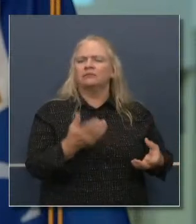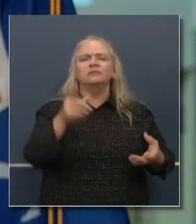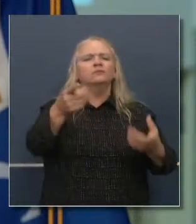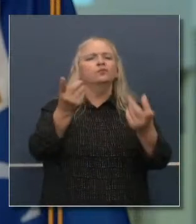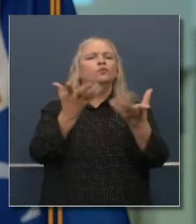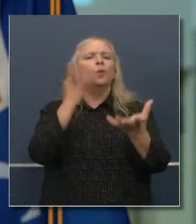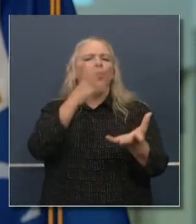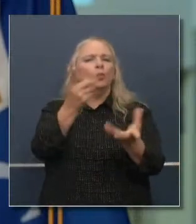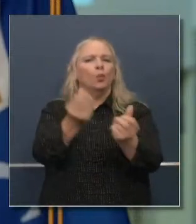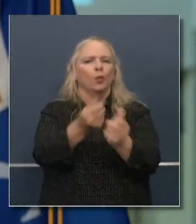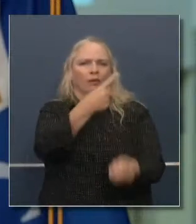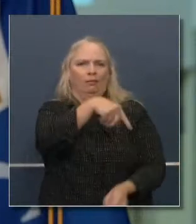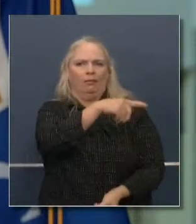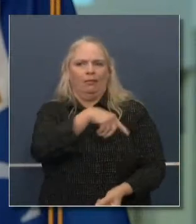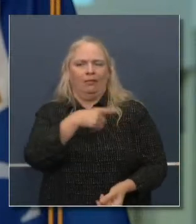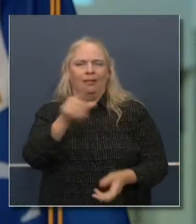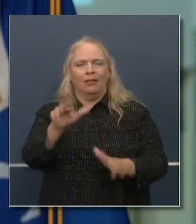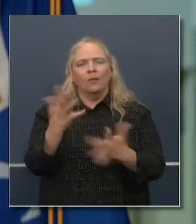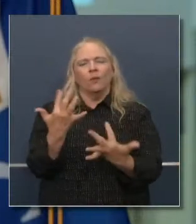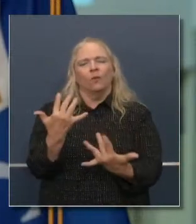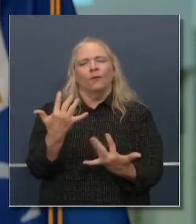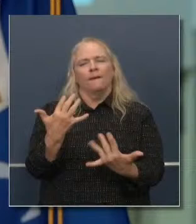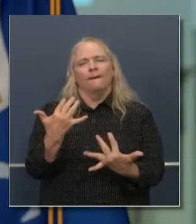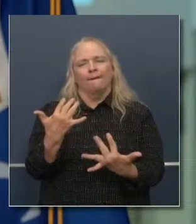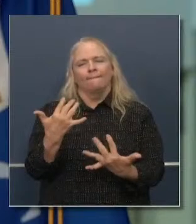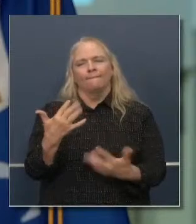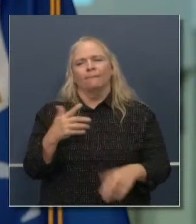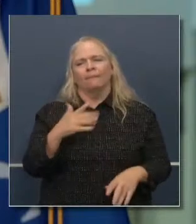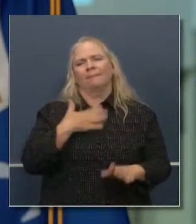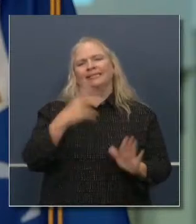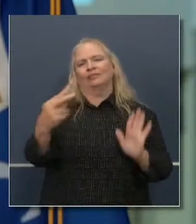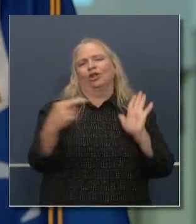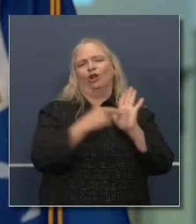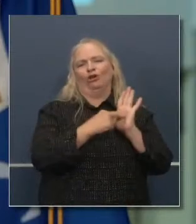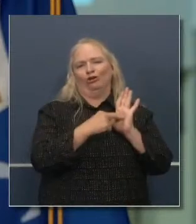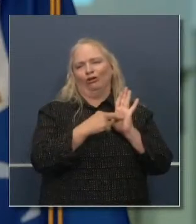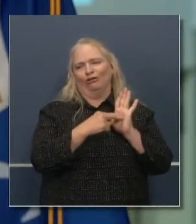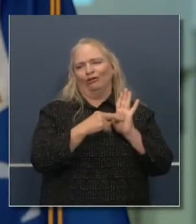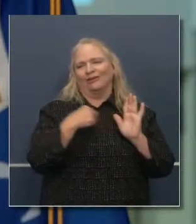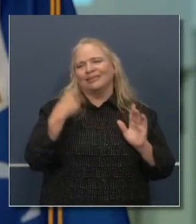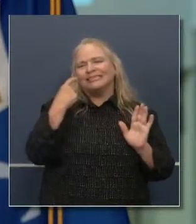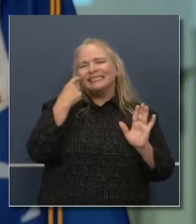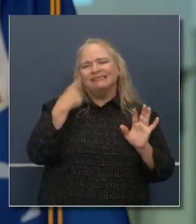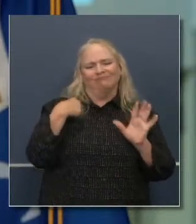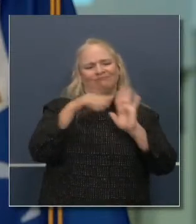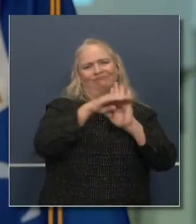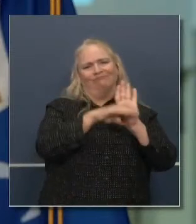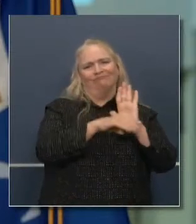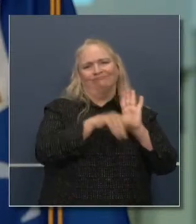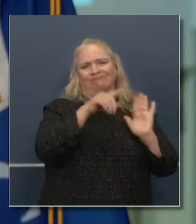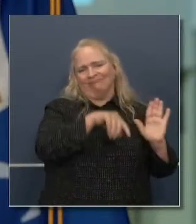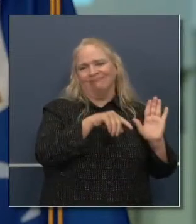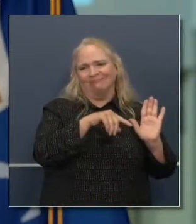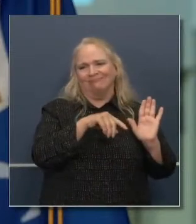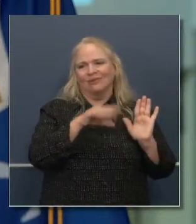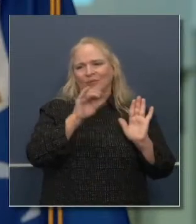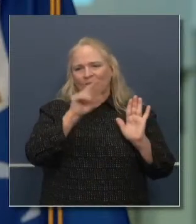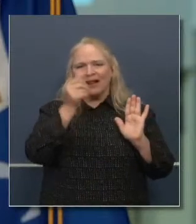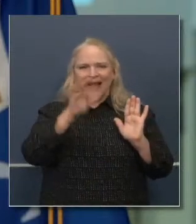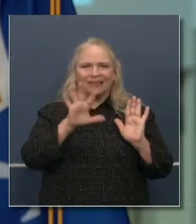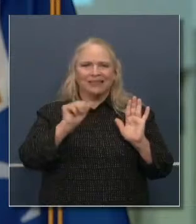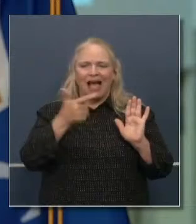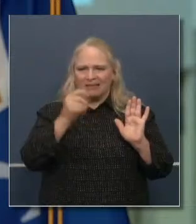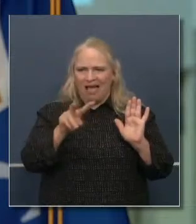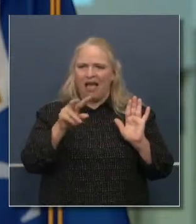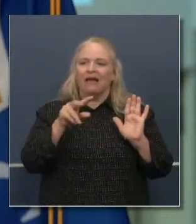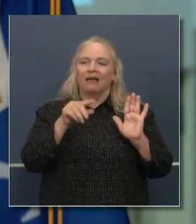a closer look at the language of the $5.3 billion that we put up and the statutory language, not just the